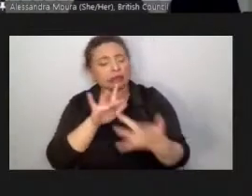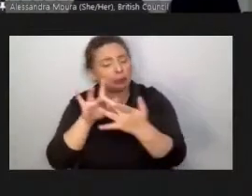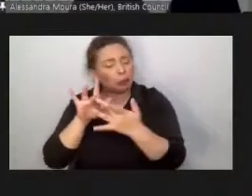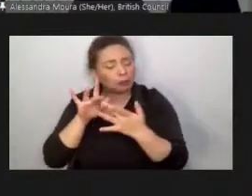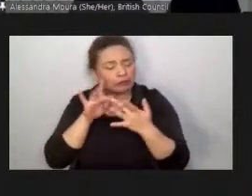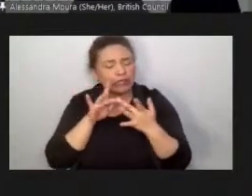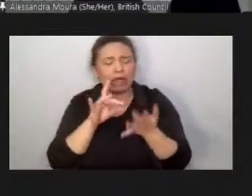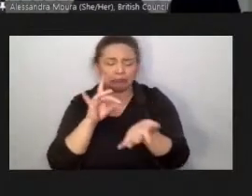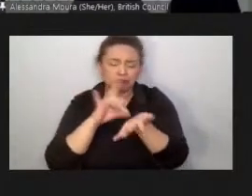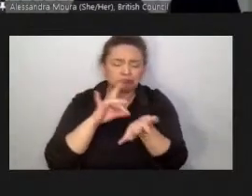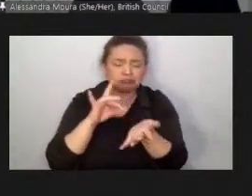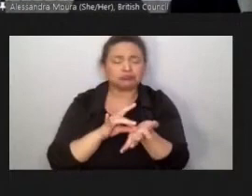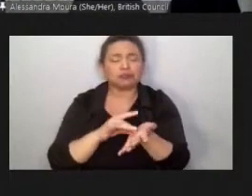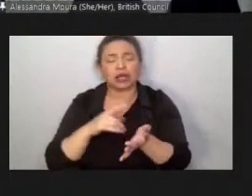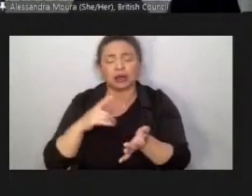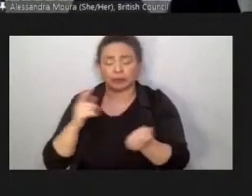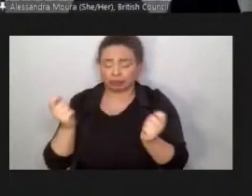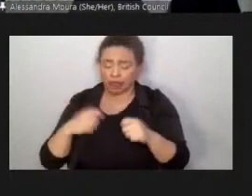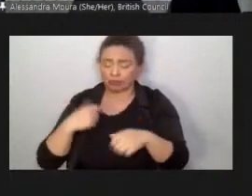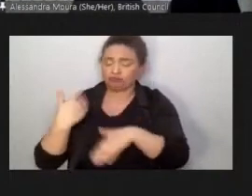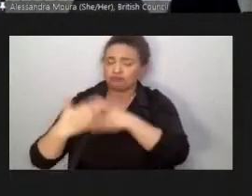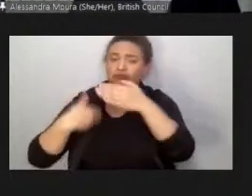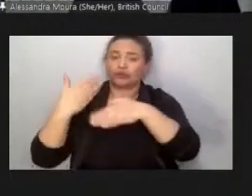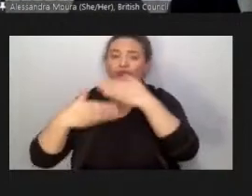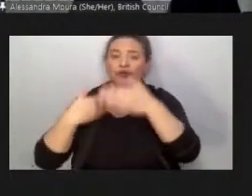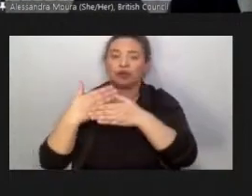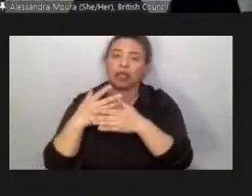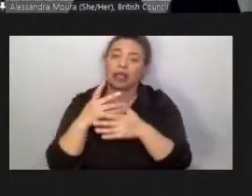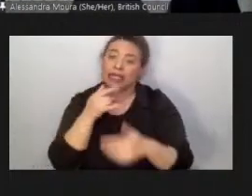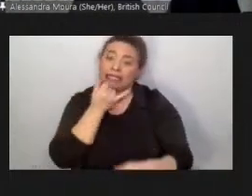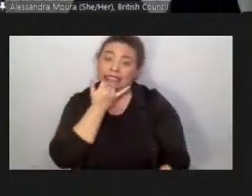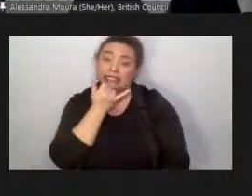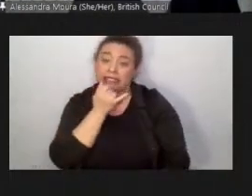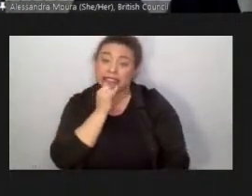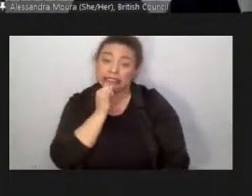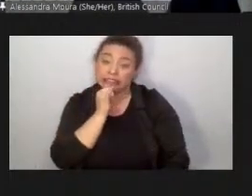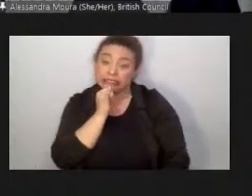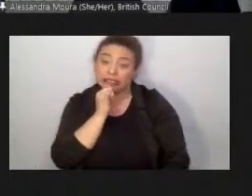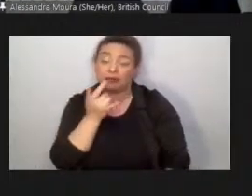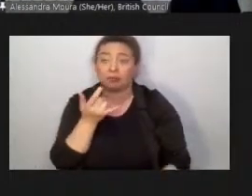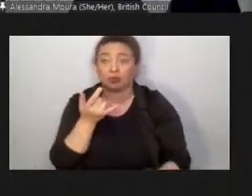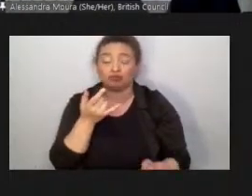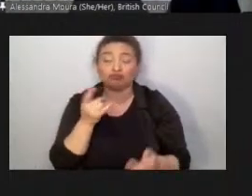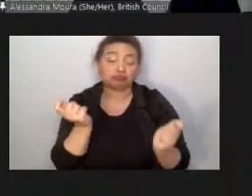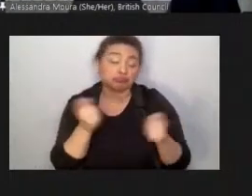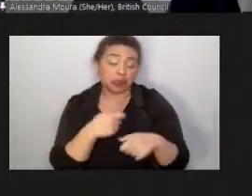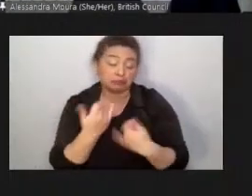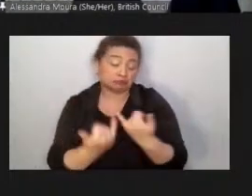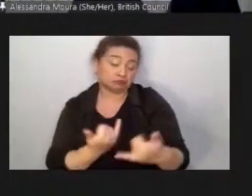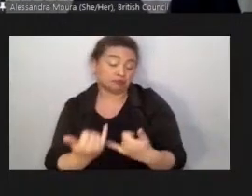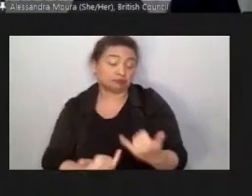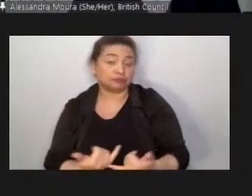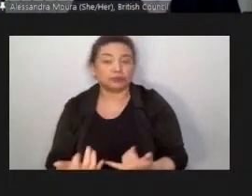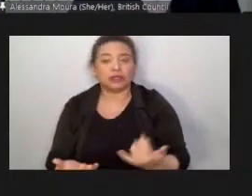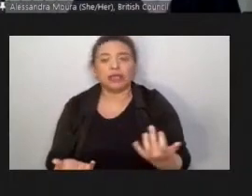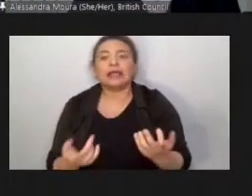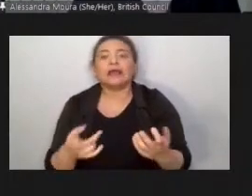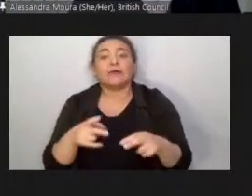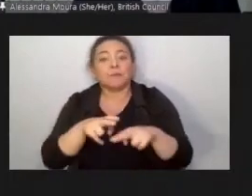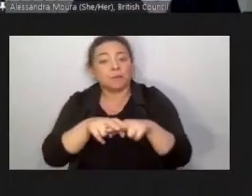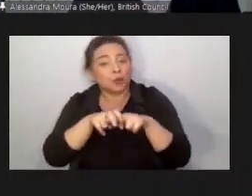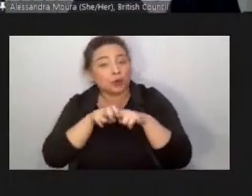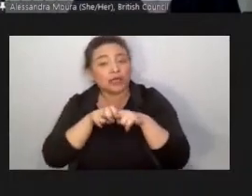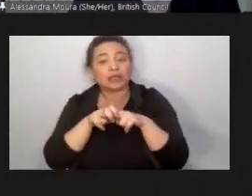love, and to encourage that kind of speaking and giving them some support and advice of what they can say would be